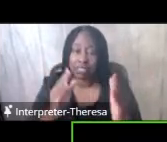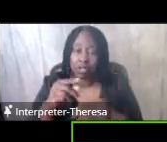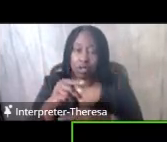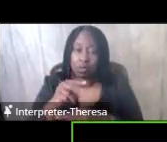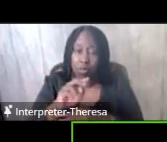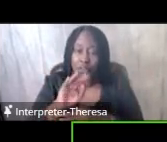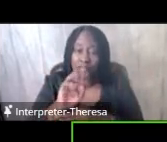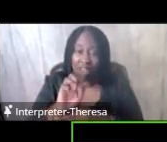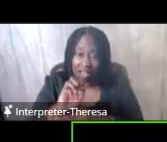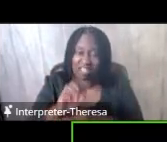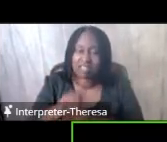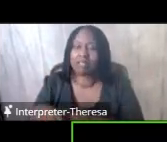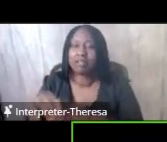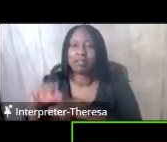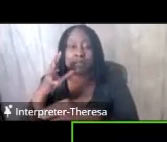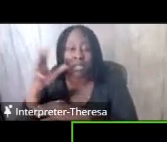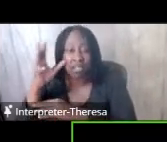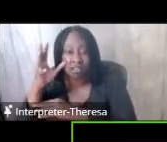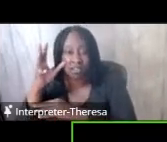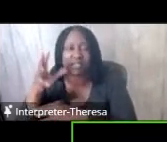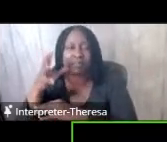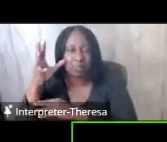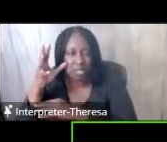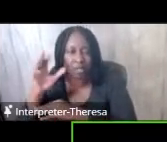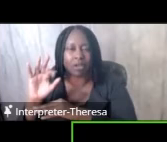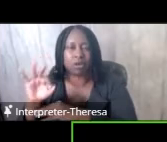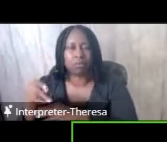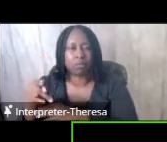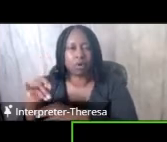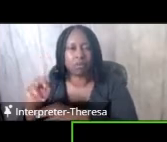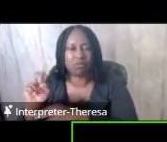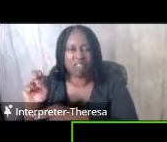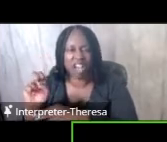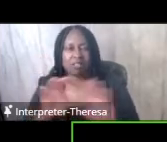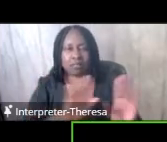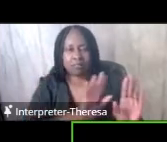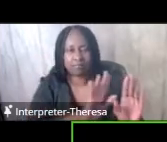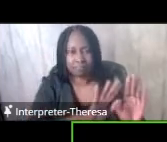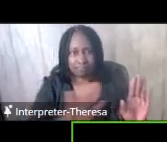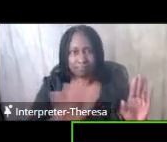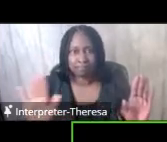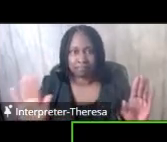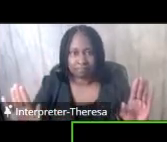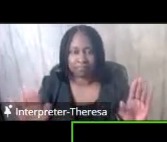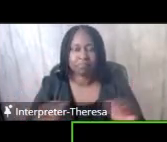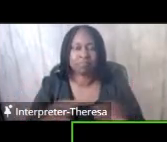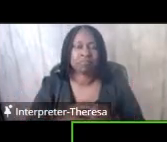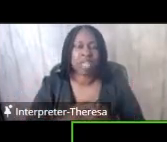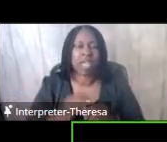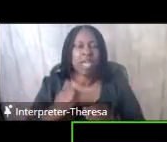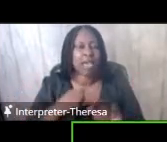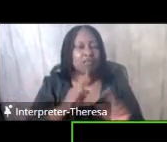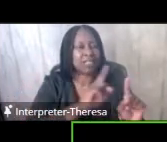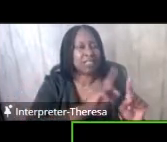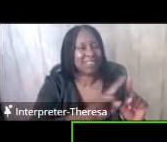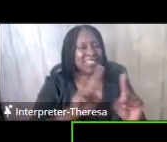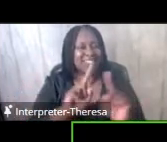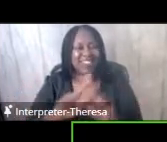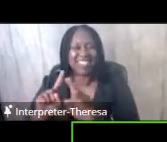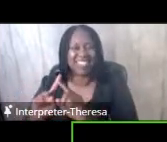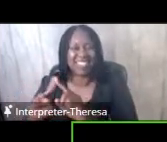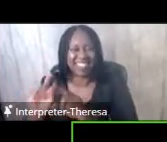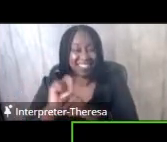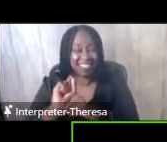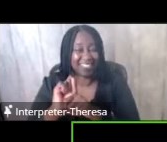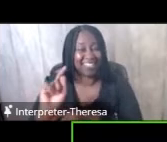we have a different set of sort of tasks to do. And I'm going to explain those when we get there. I'm not going to explain all of it at once. That would be overwhelming. But I'm just going to